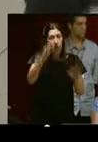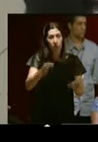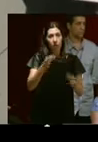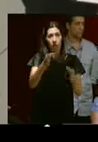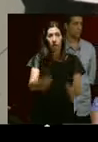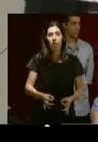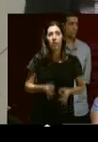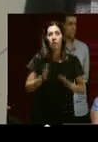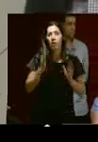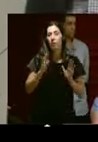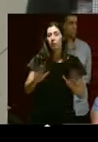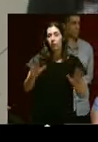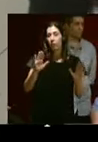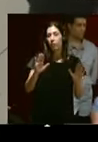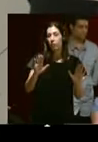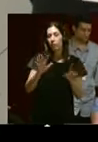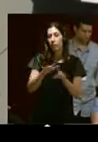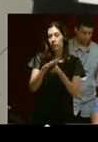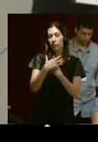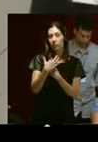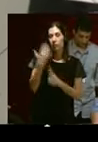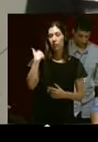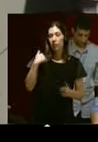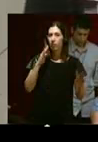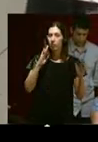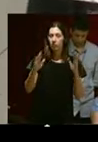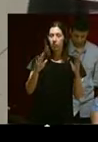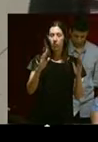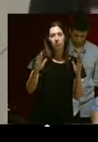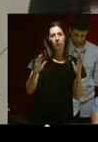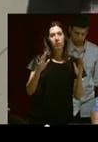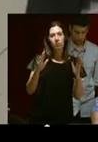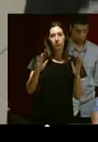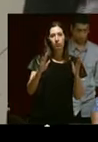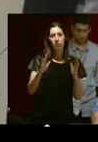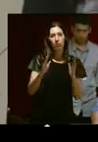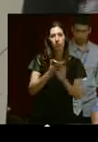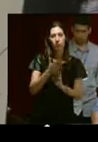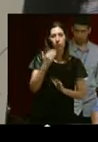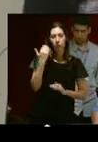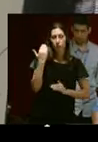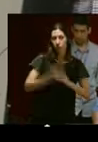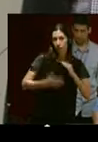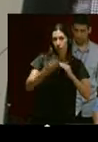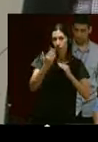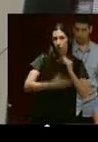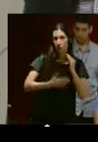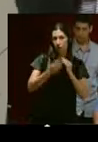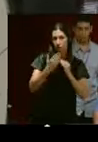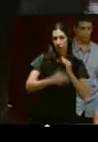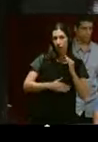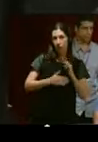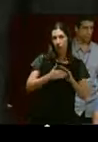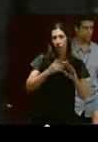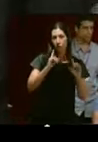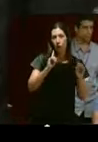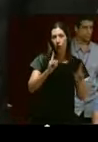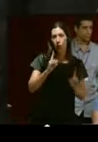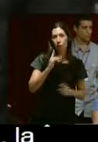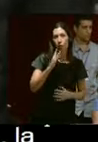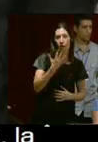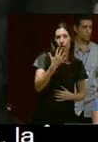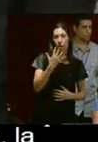But obviously, there are always downsides to everything. The situation was the following. Either I stick